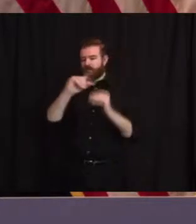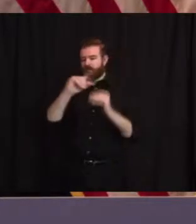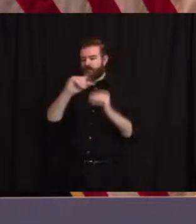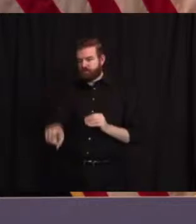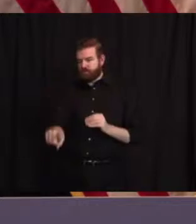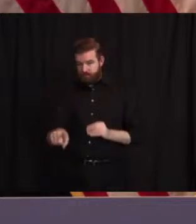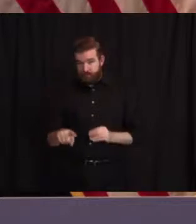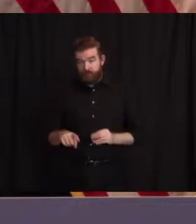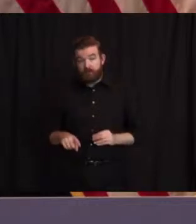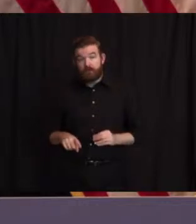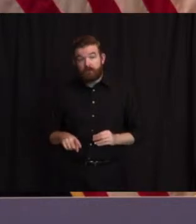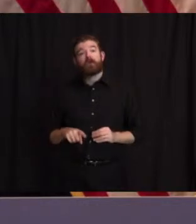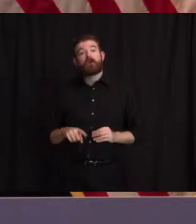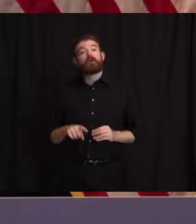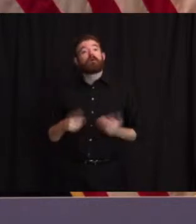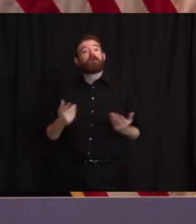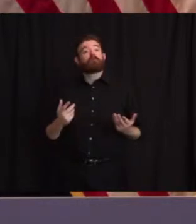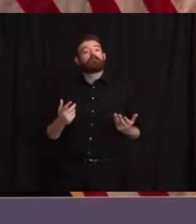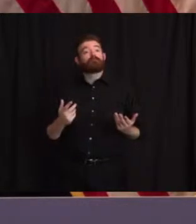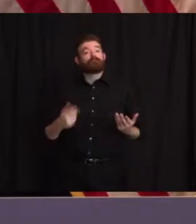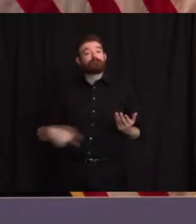tax increases?